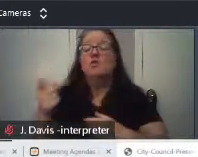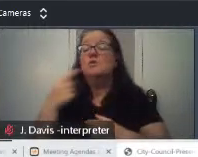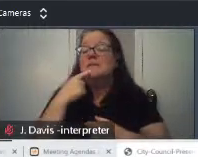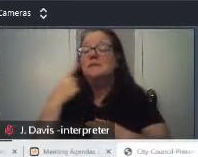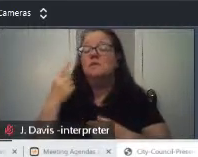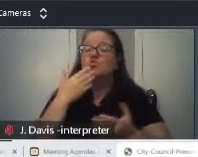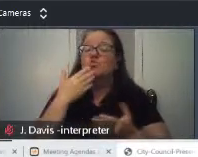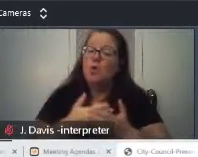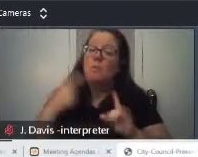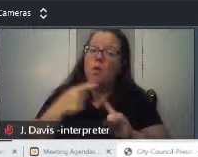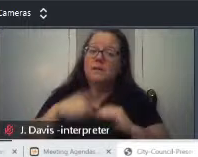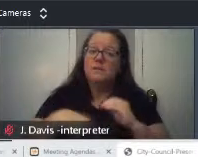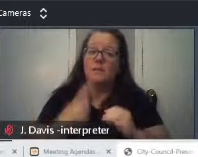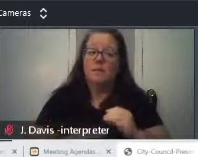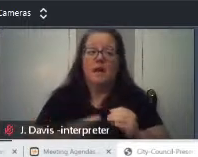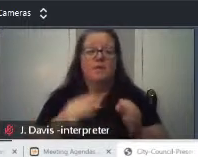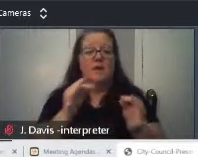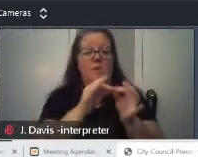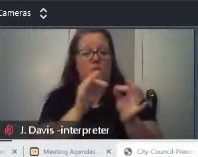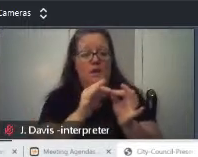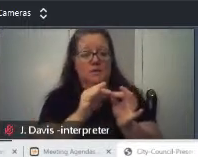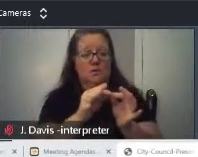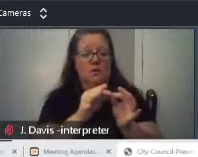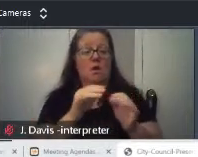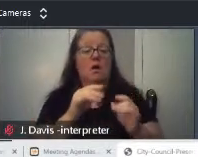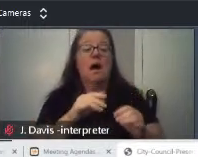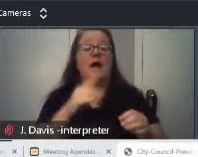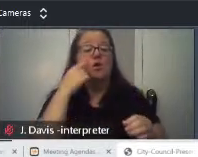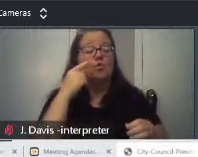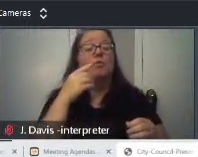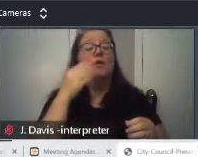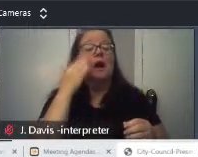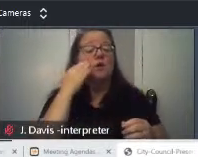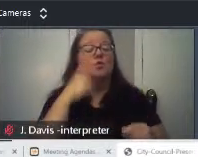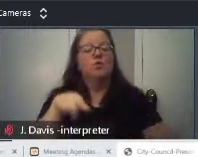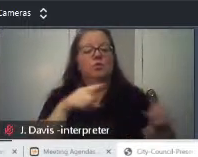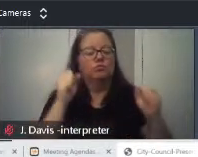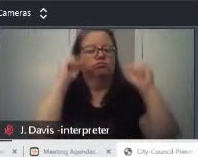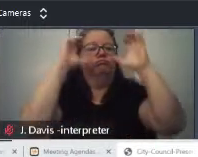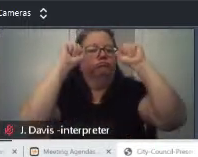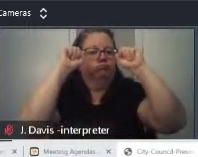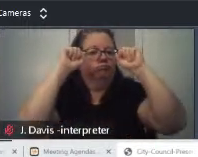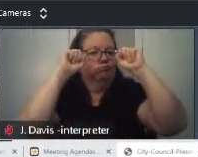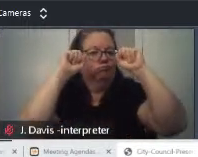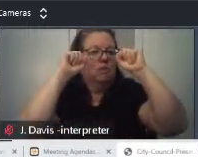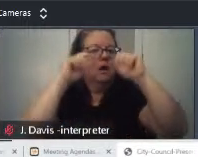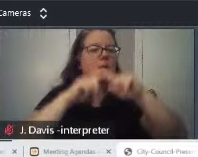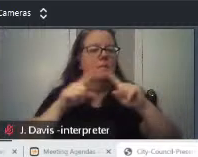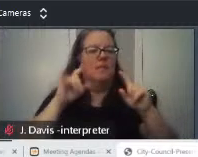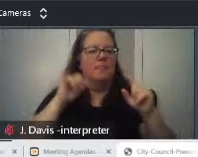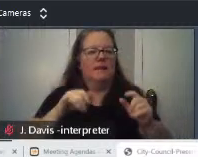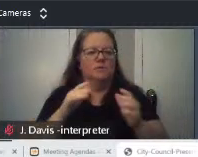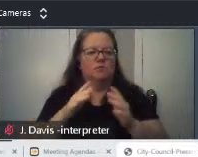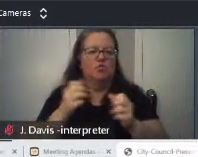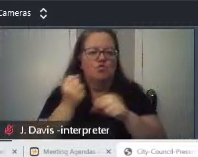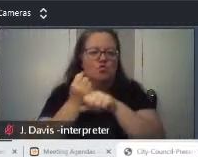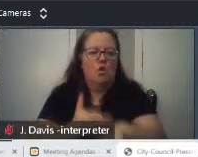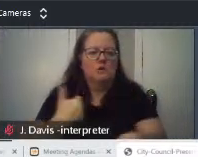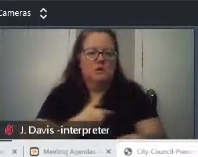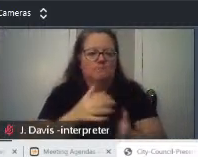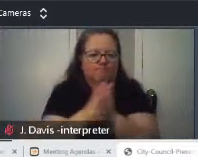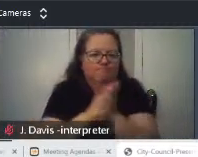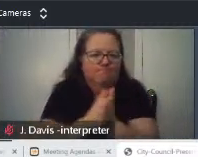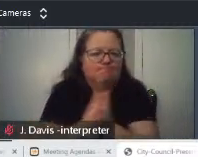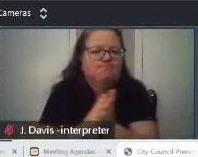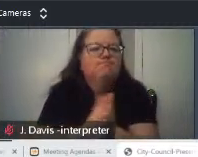And to your point and to your shock and awe, that was one of the things that motivated us to ask for a